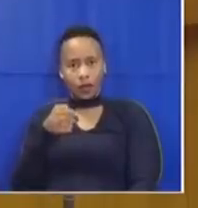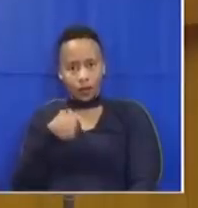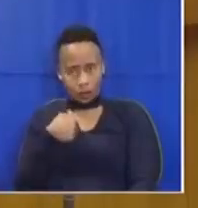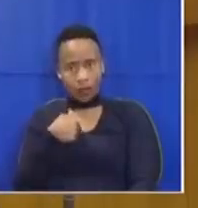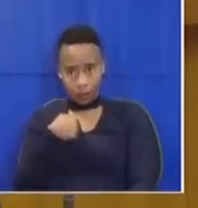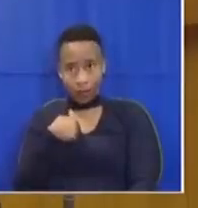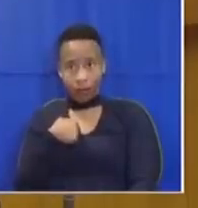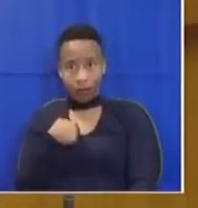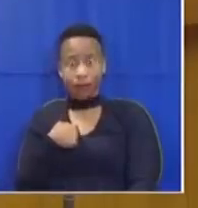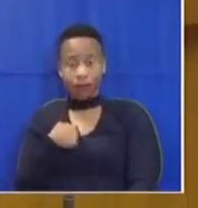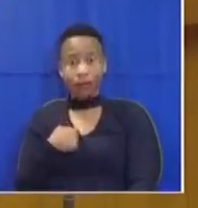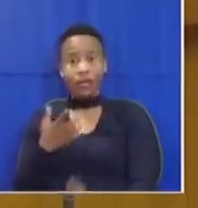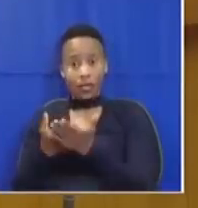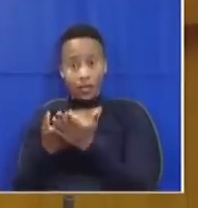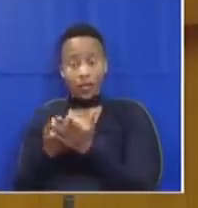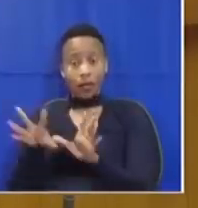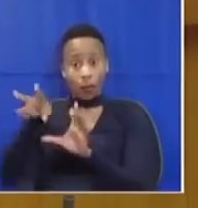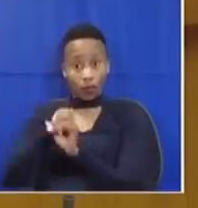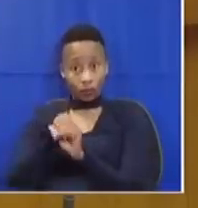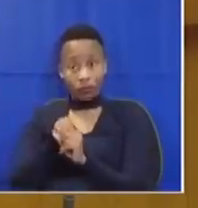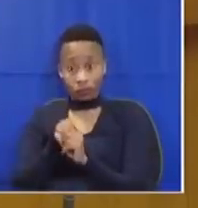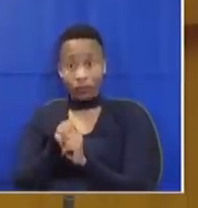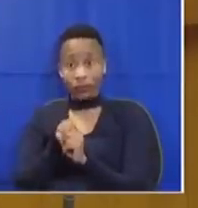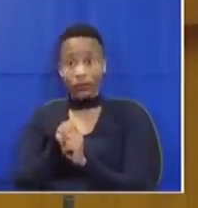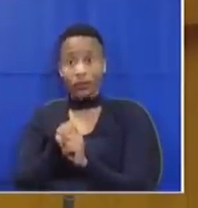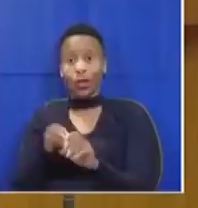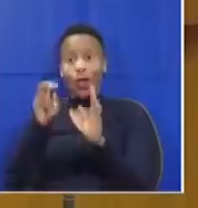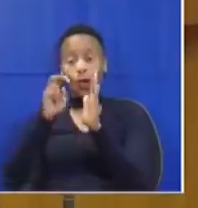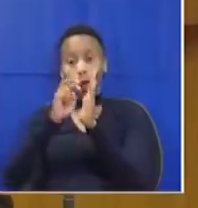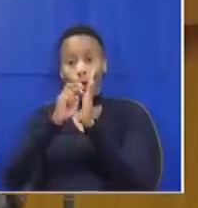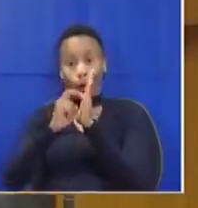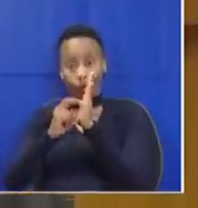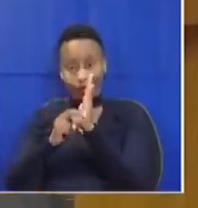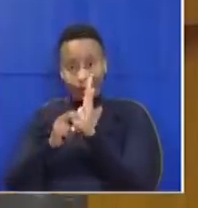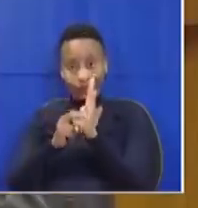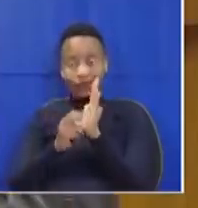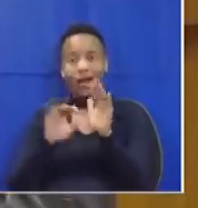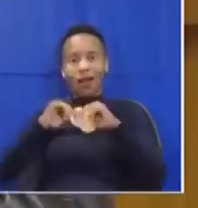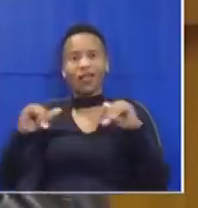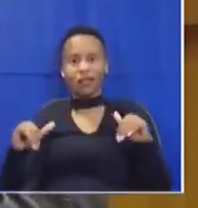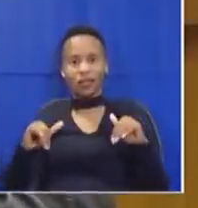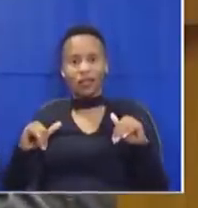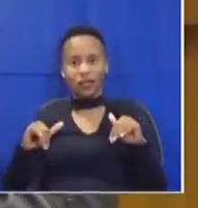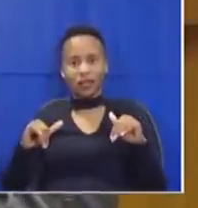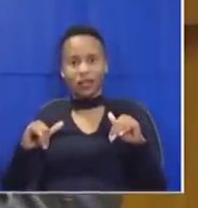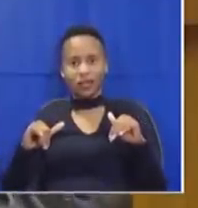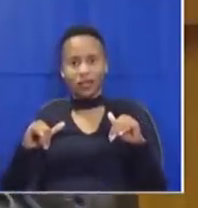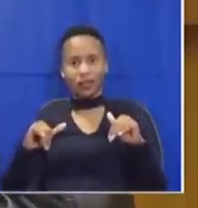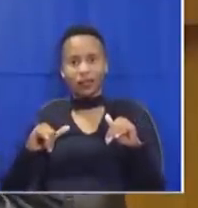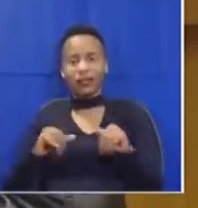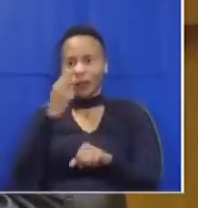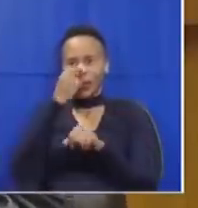apartheid. What I didn't do was to struggle Is it a parliamentary that when I'm